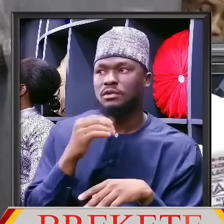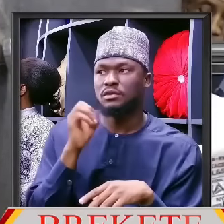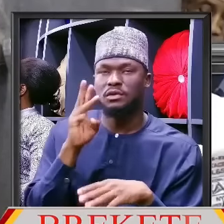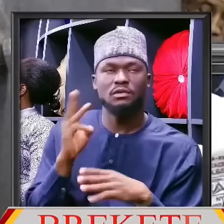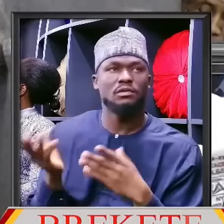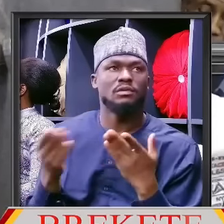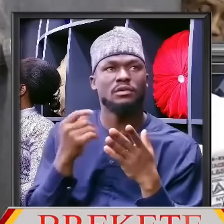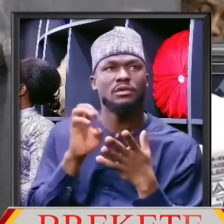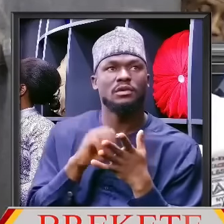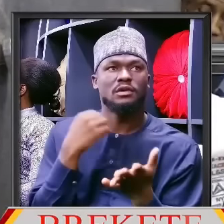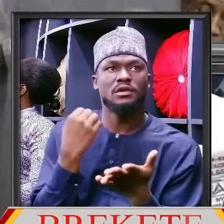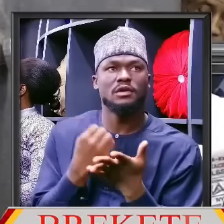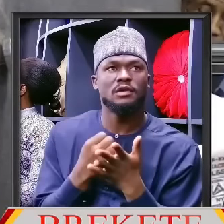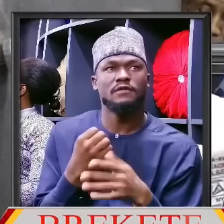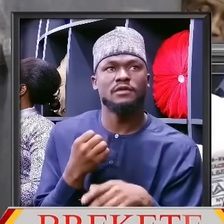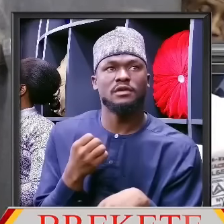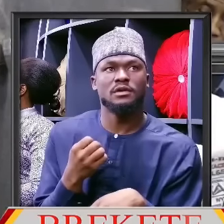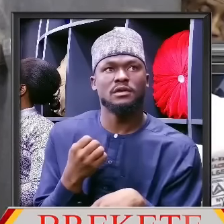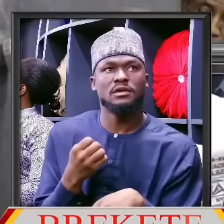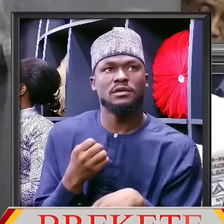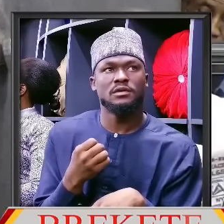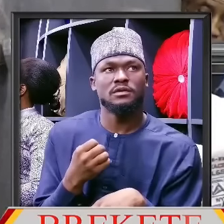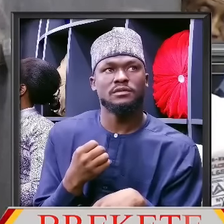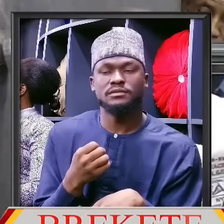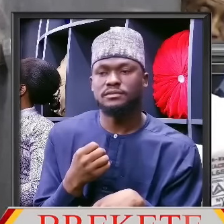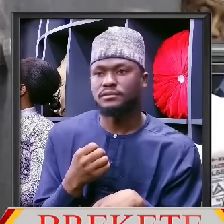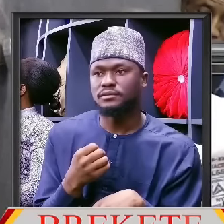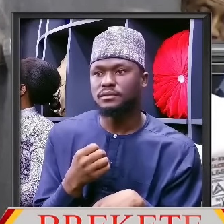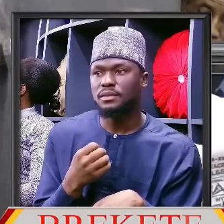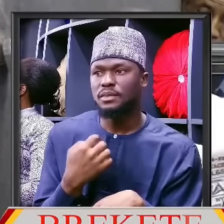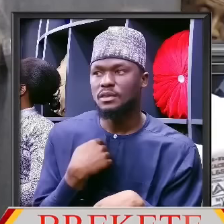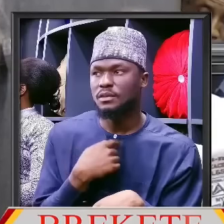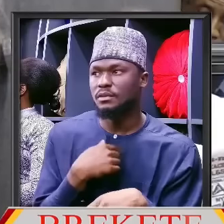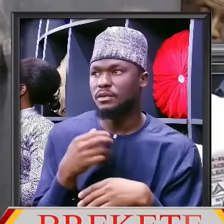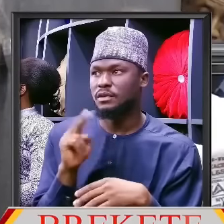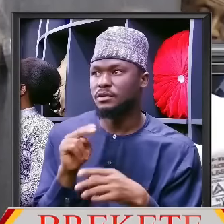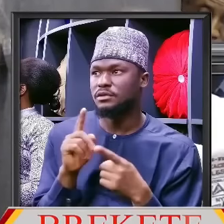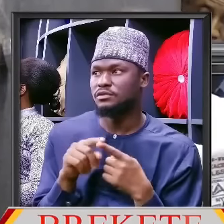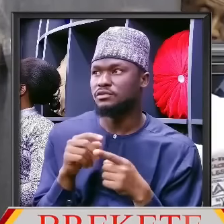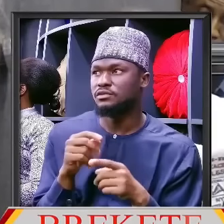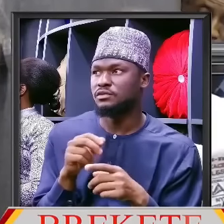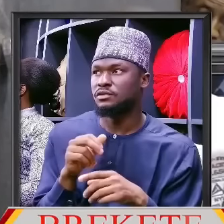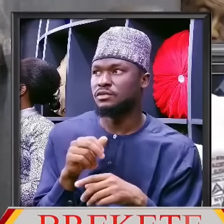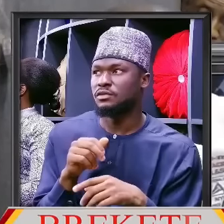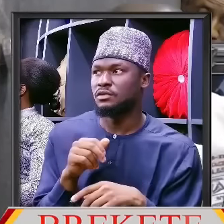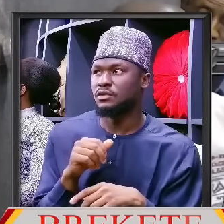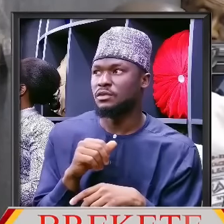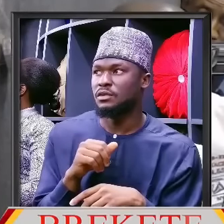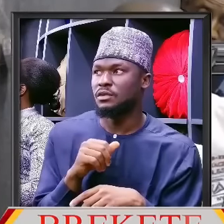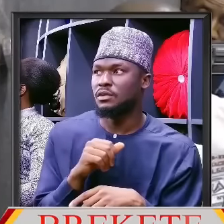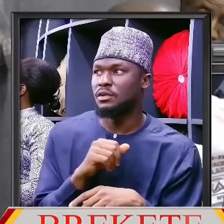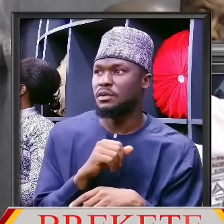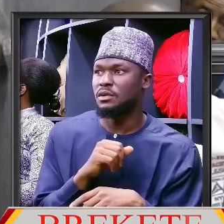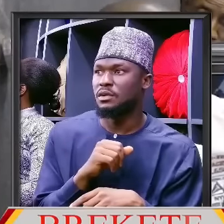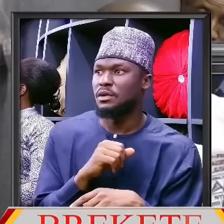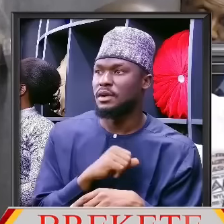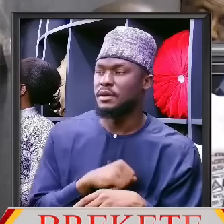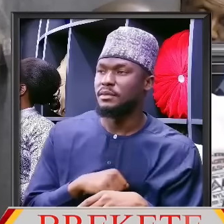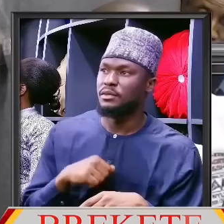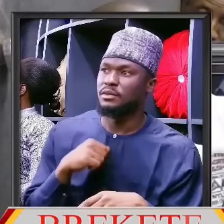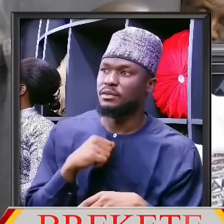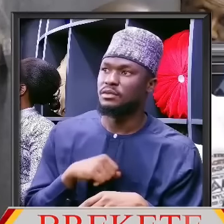that Mrs. Eliana was made to apologize to the university management, and she did. Ask her